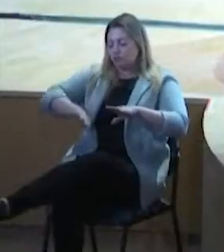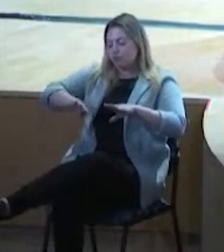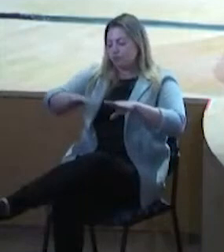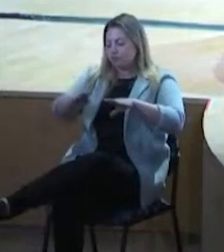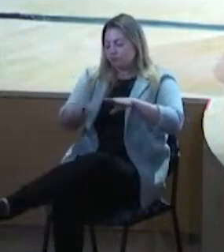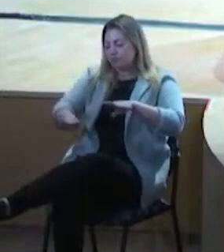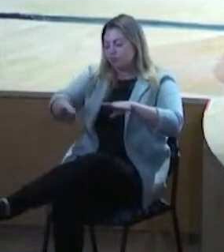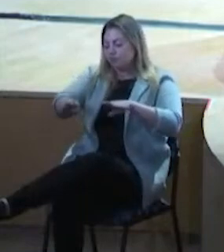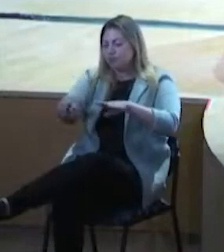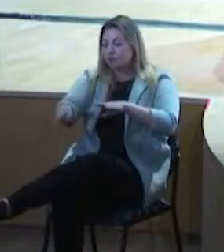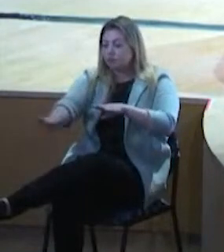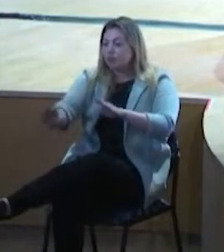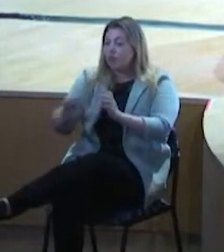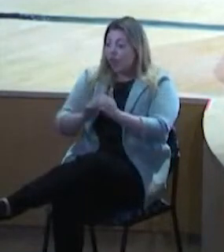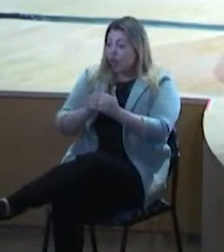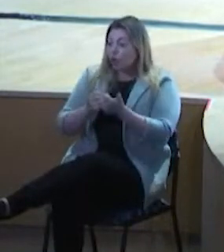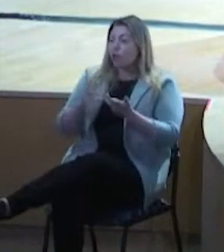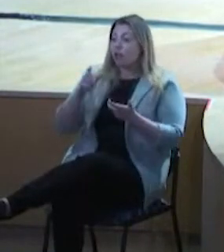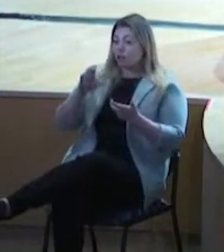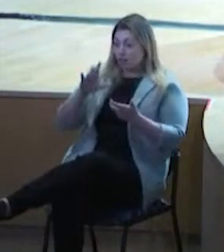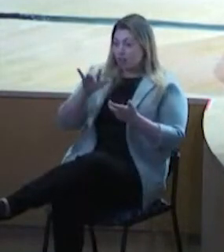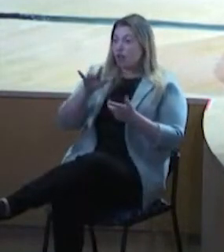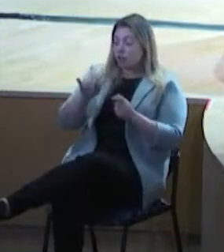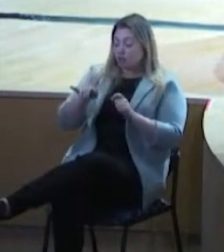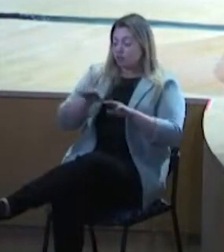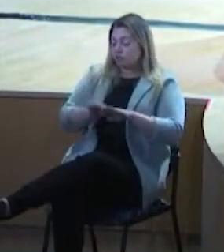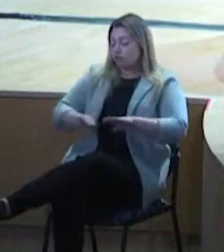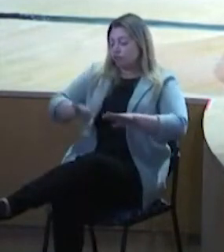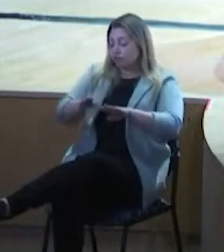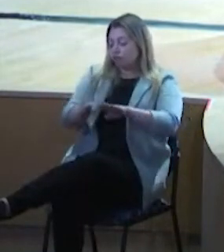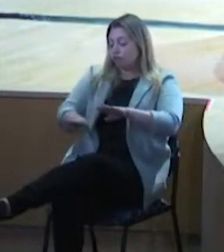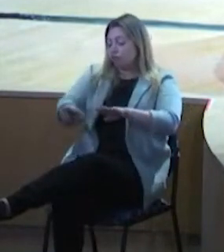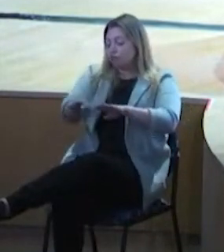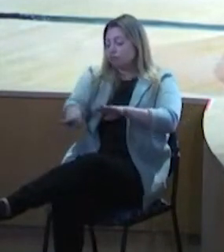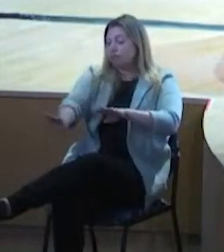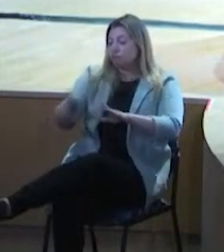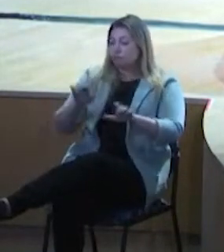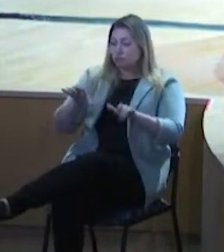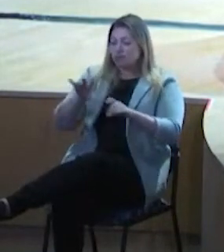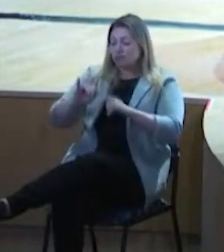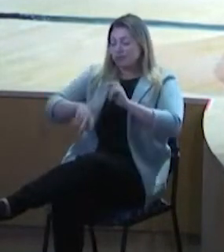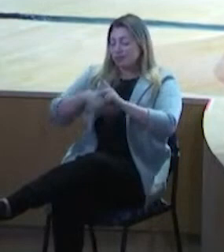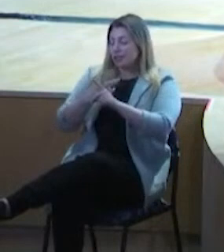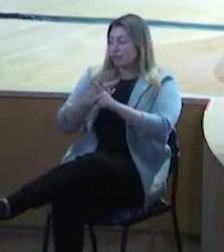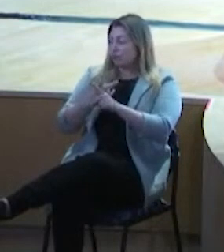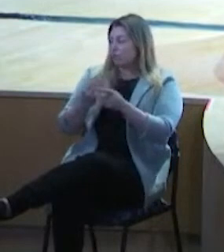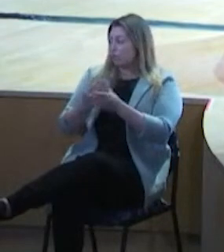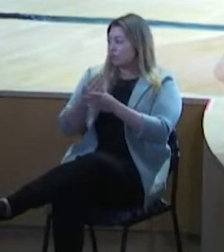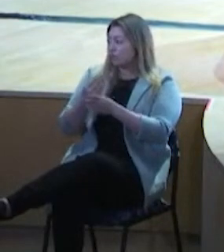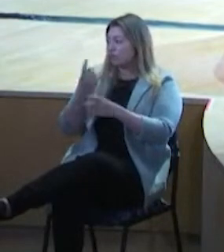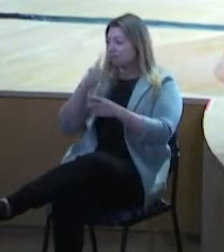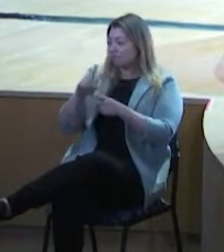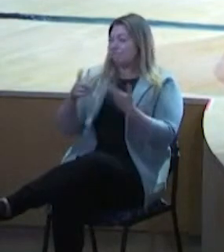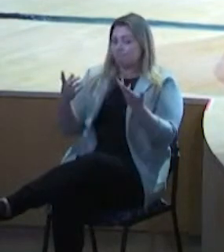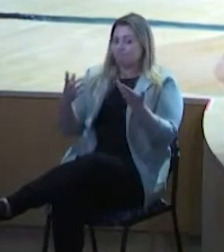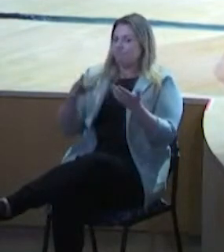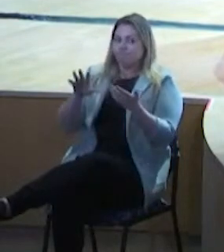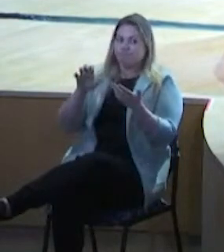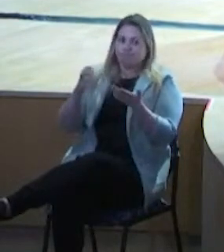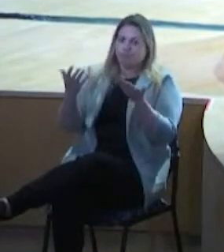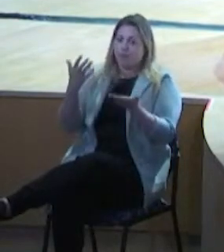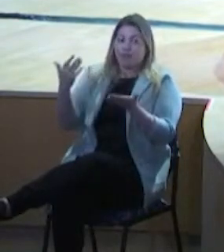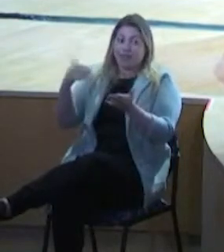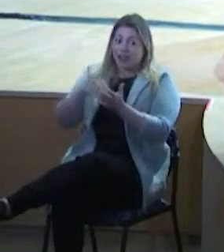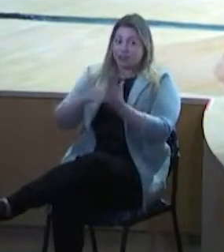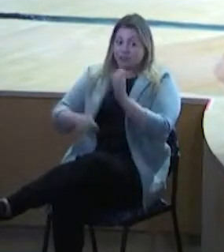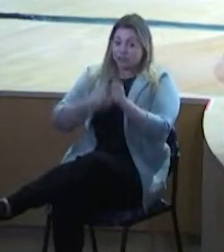with clay. And we have been using that type of gardening for probably thousands of years,